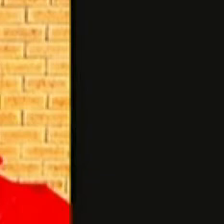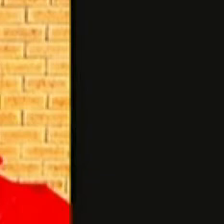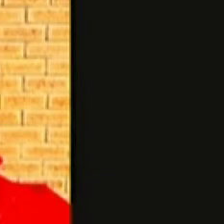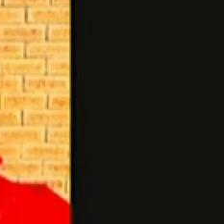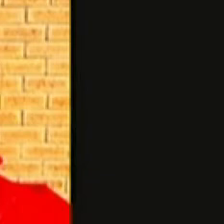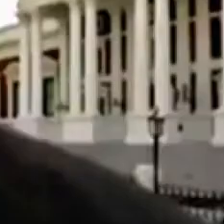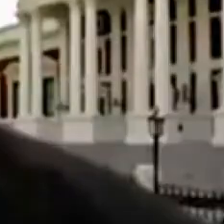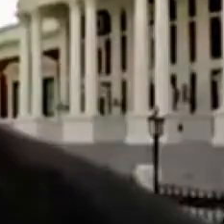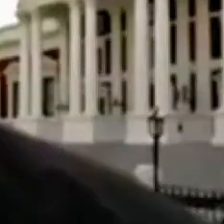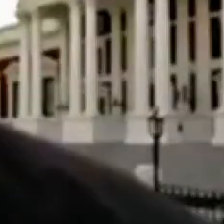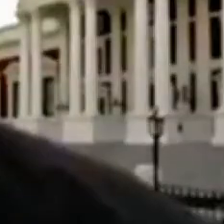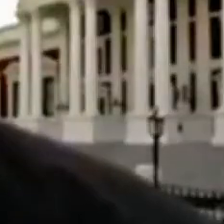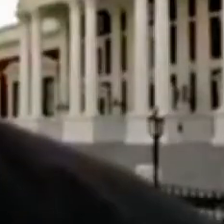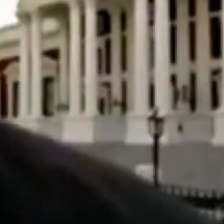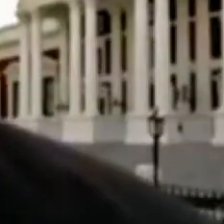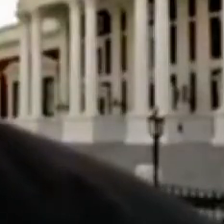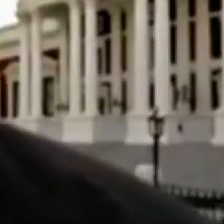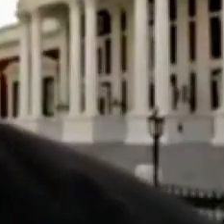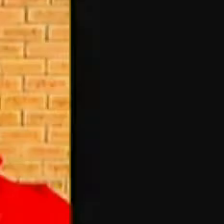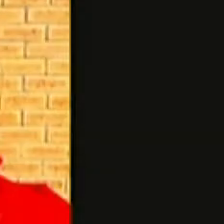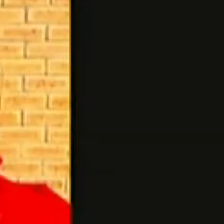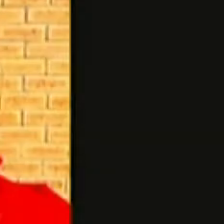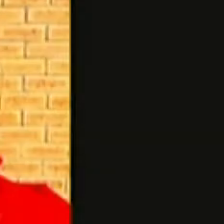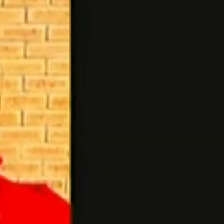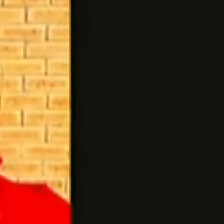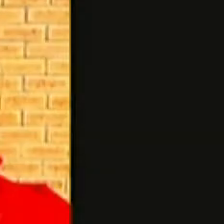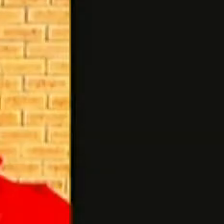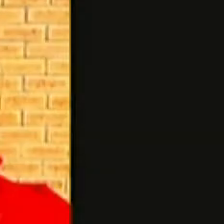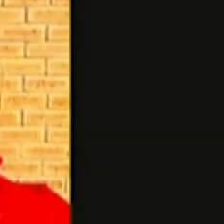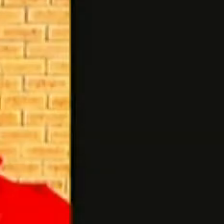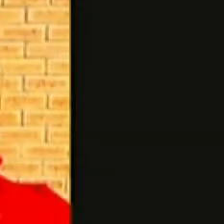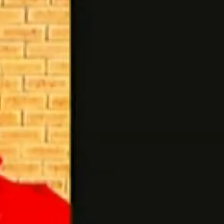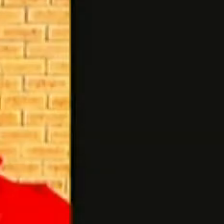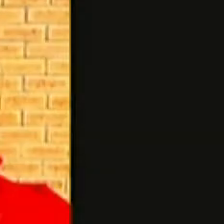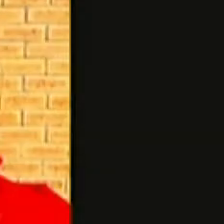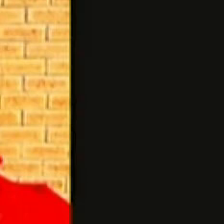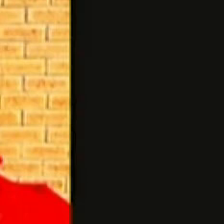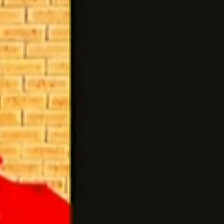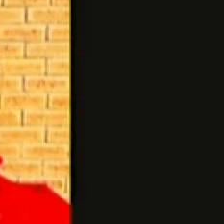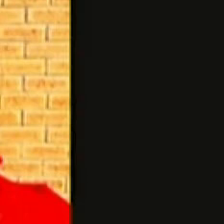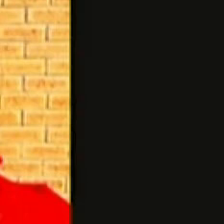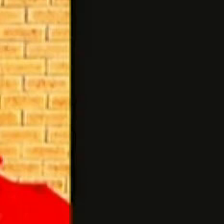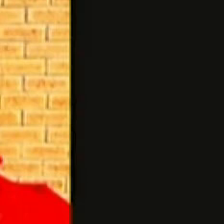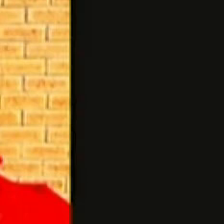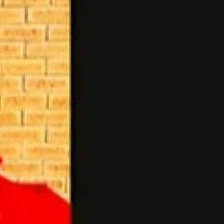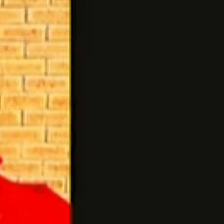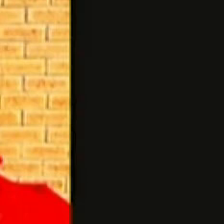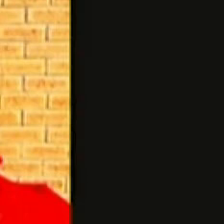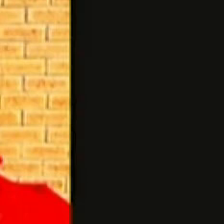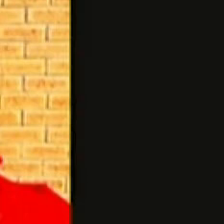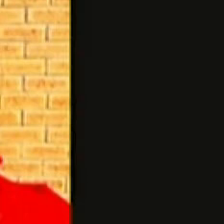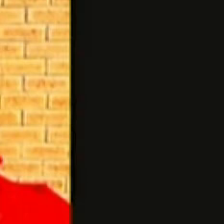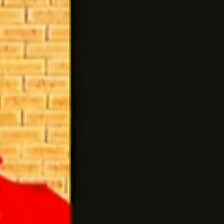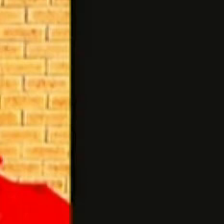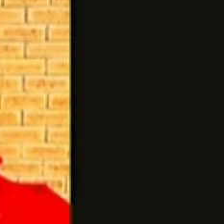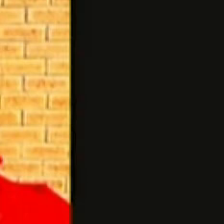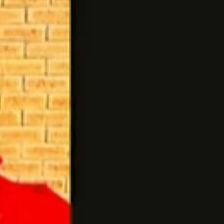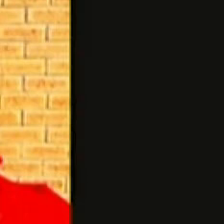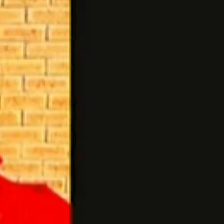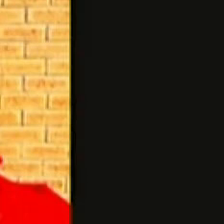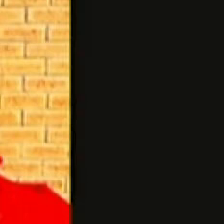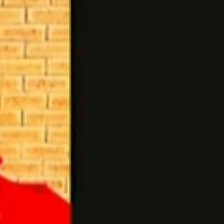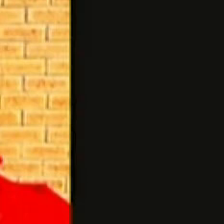Yako. Okay, go ahead. Thank you so much. Minister, we've actually been asking